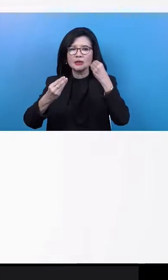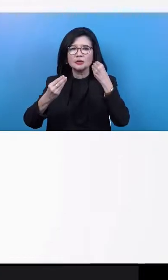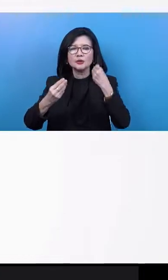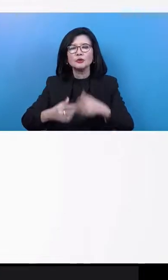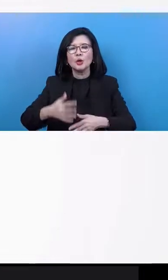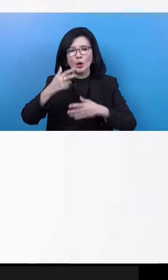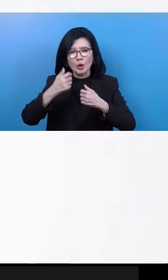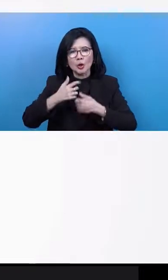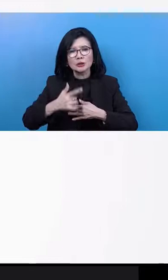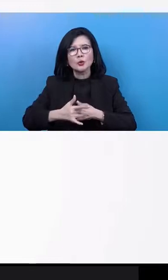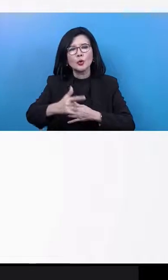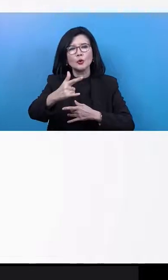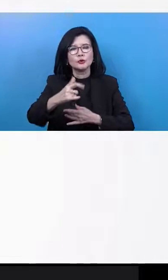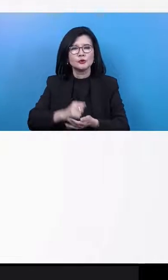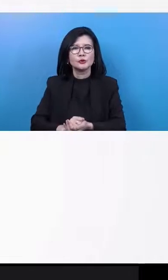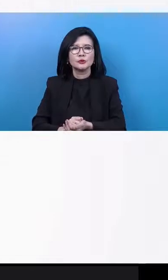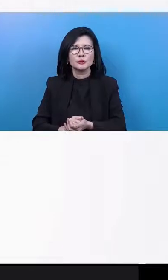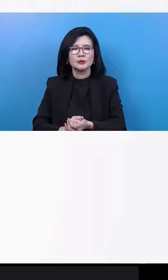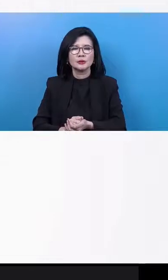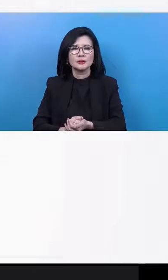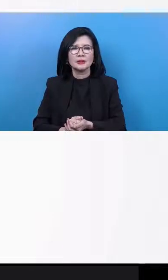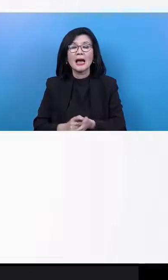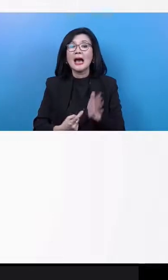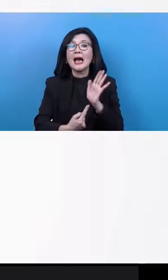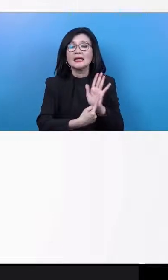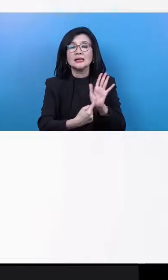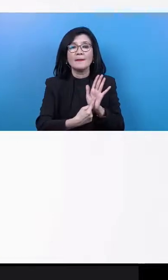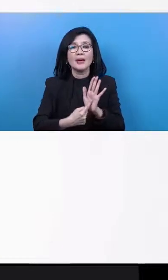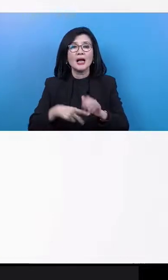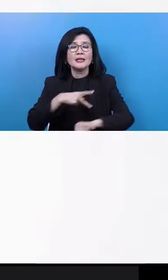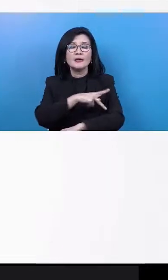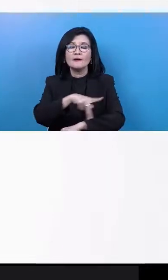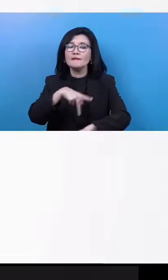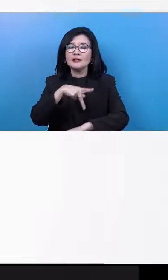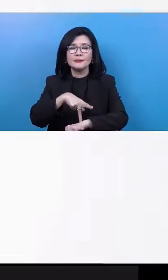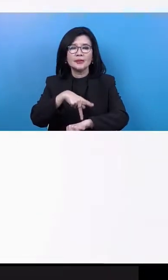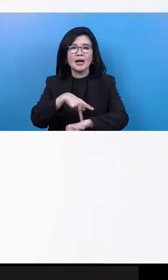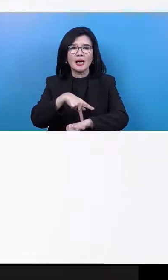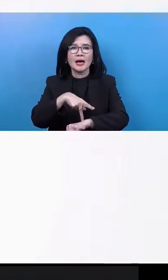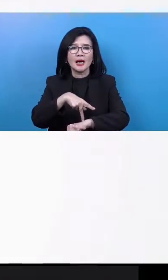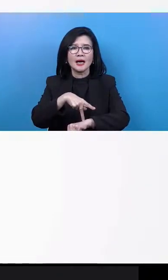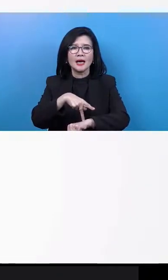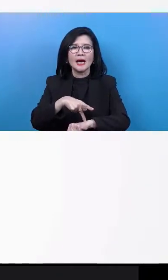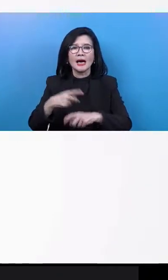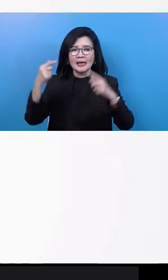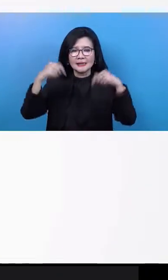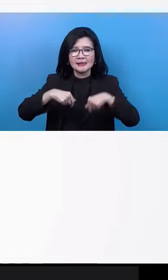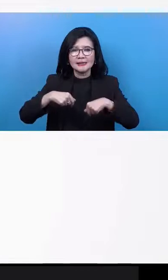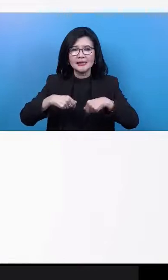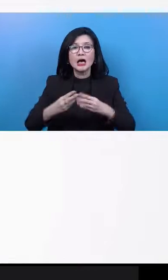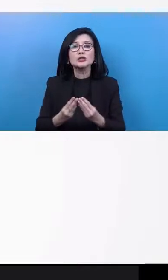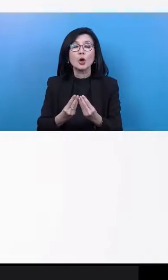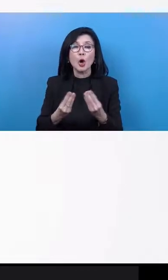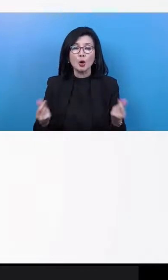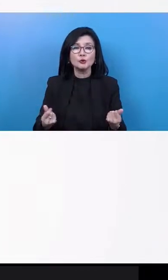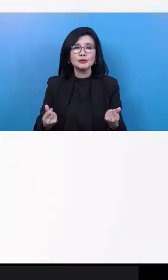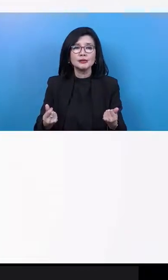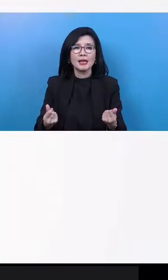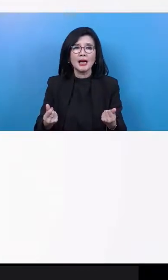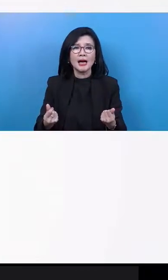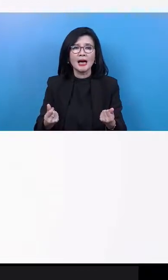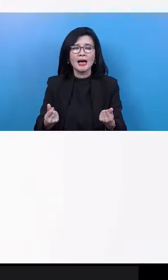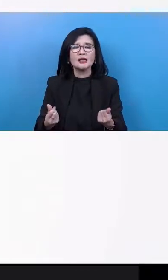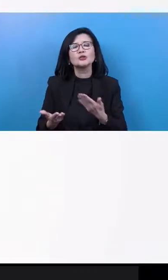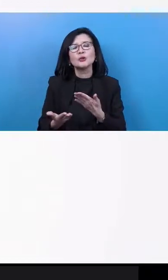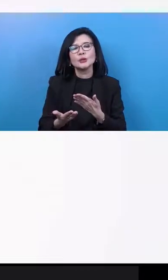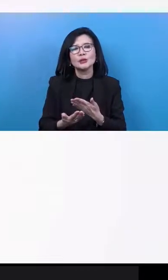me because what we see that the solutions in the end are quite simple. You know, you provide a basket of